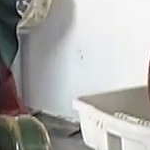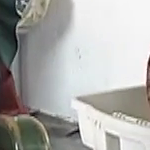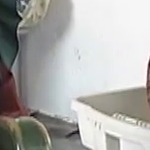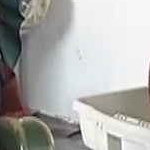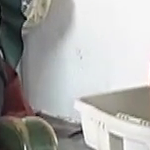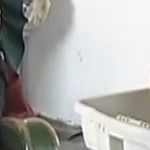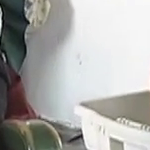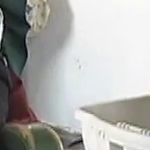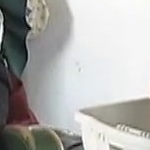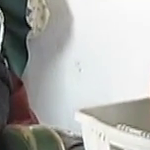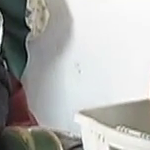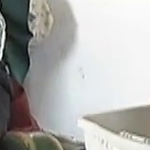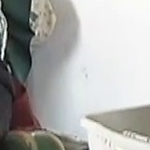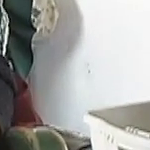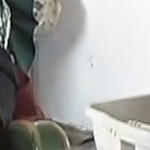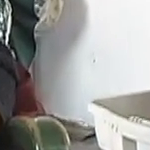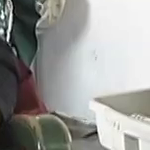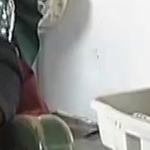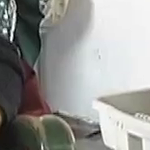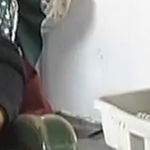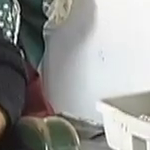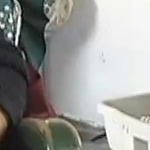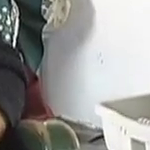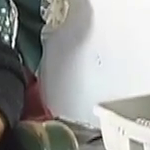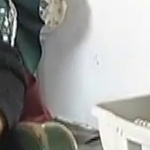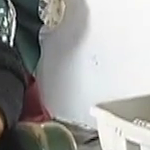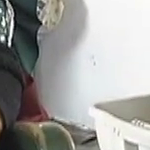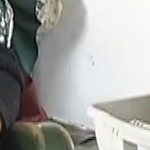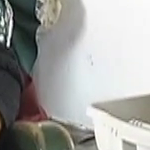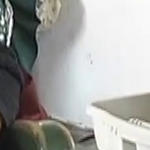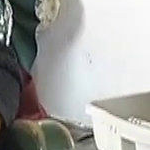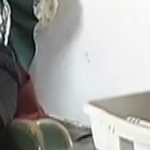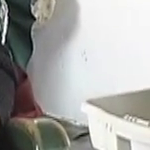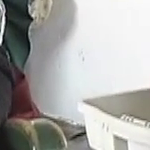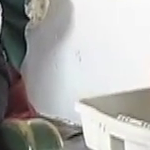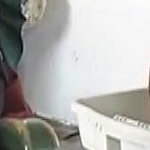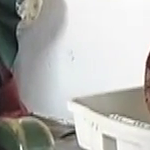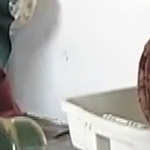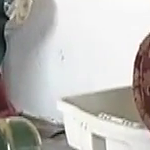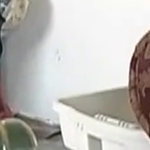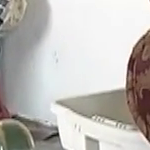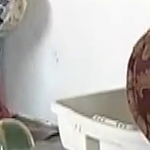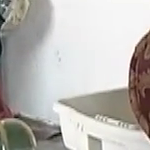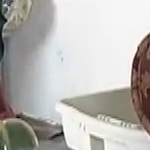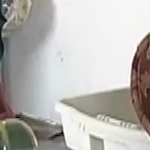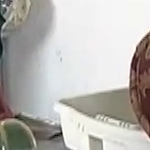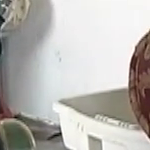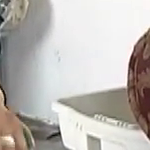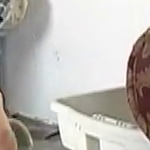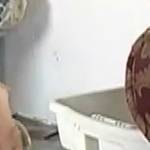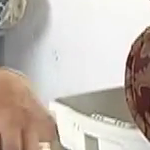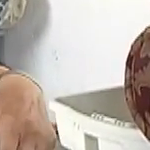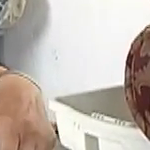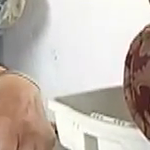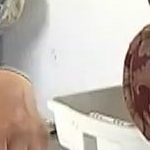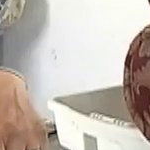Linya ko siguro mamangitolo, maanya ko itolo, linya na linya lang ko madyan.